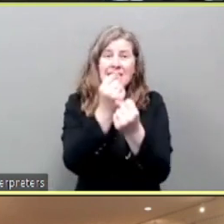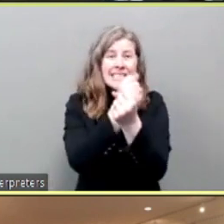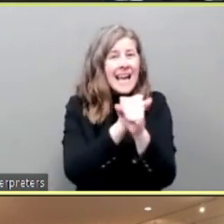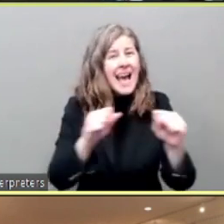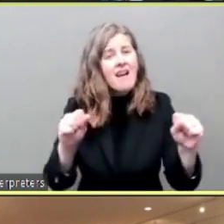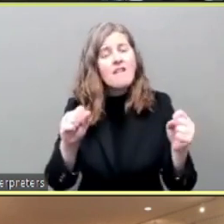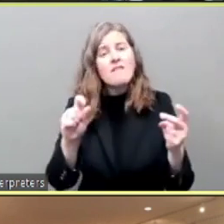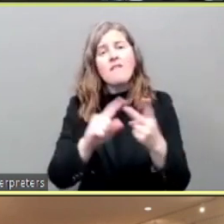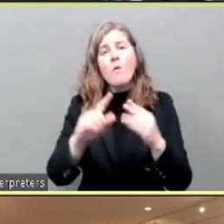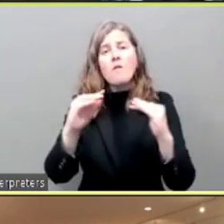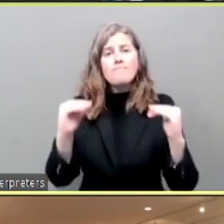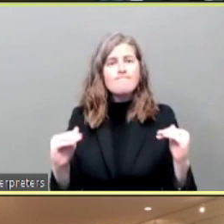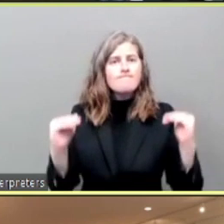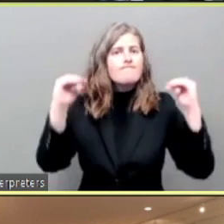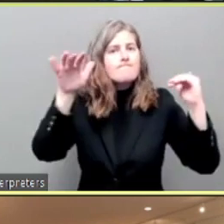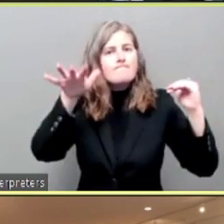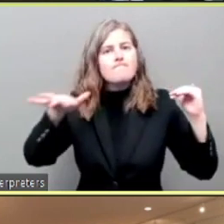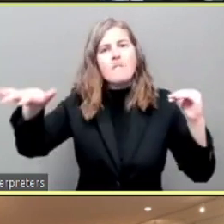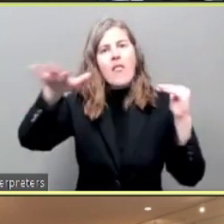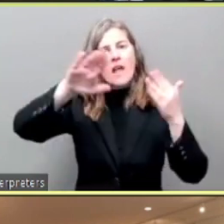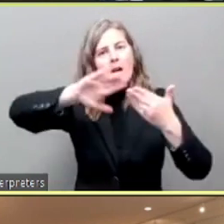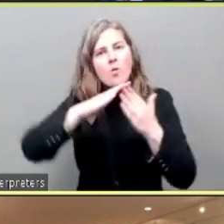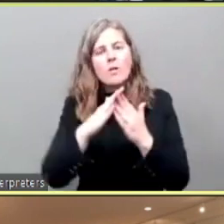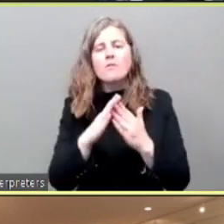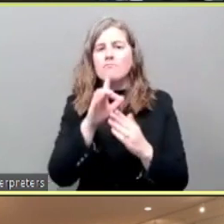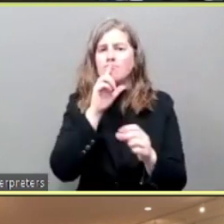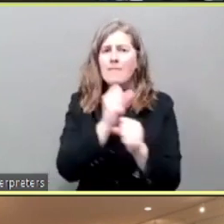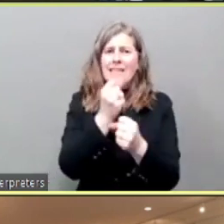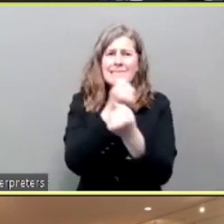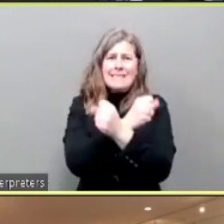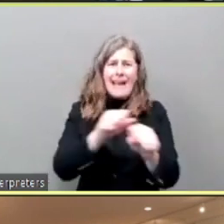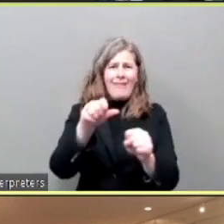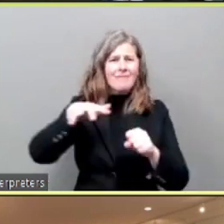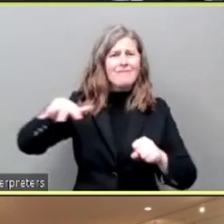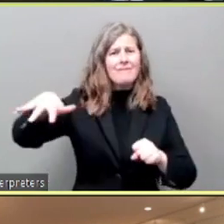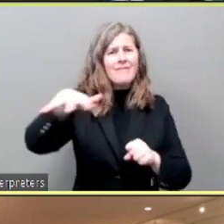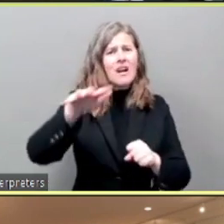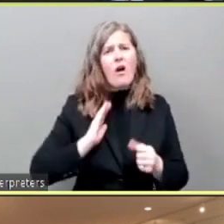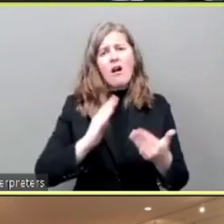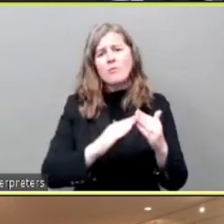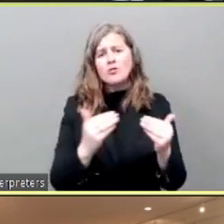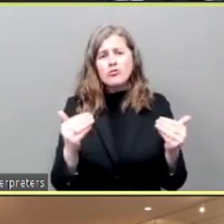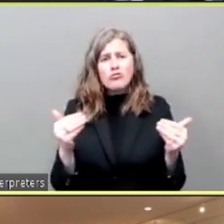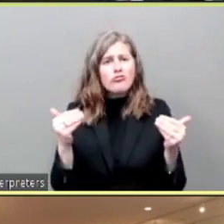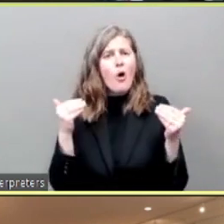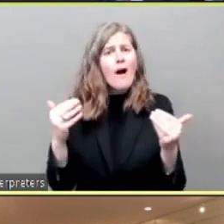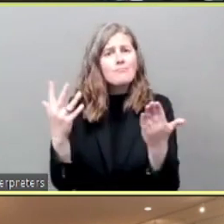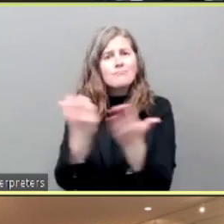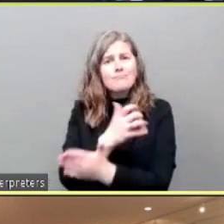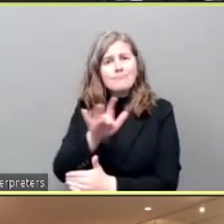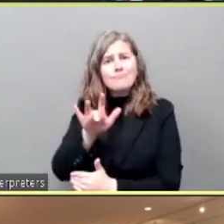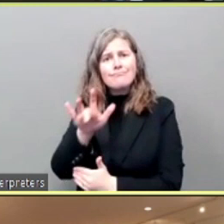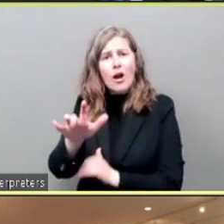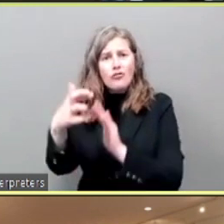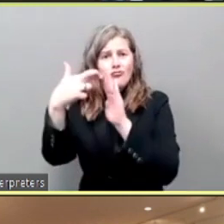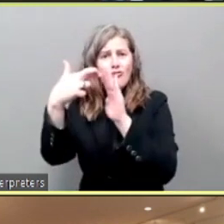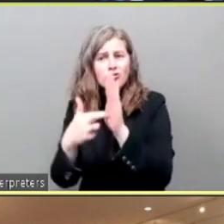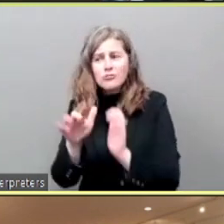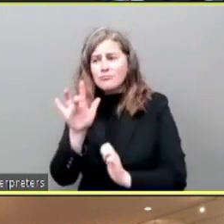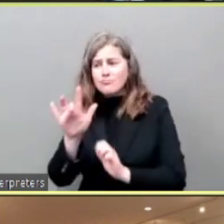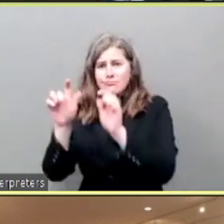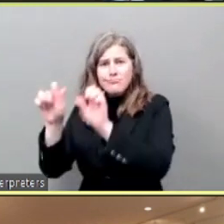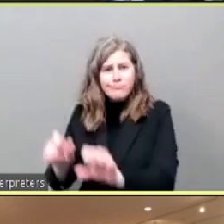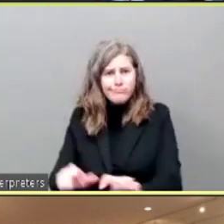for the betterment of our community and the safety of our community. So go ahead, there's a registration button. Go and hit it and